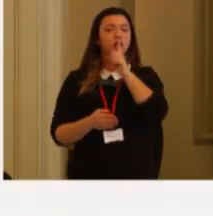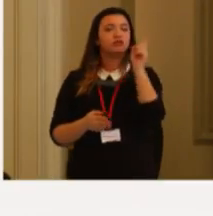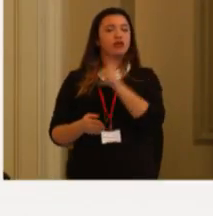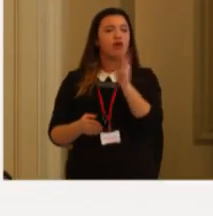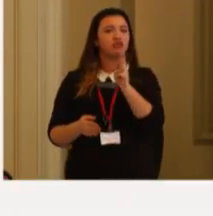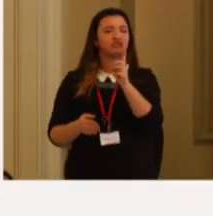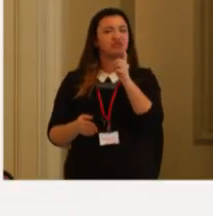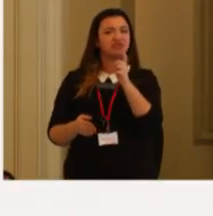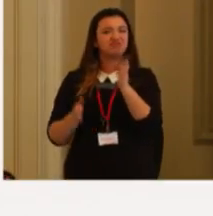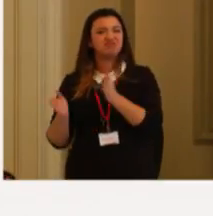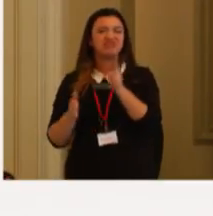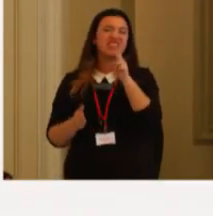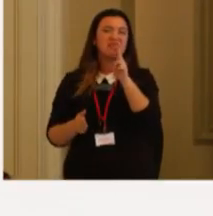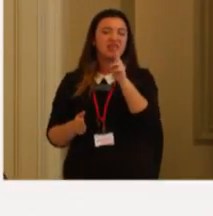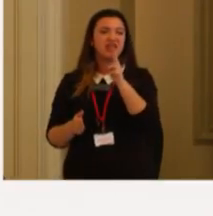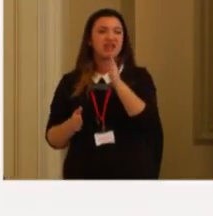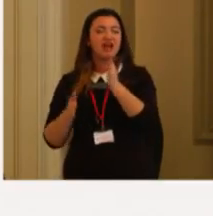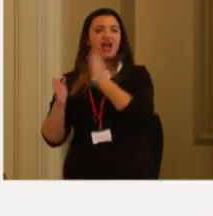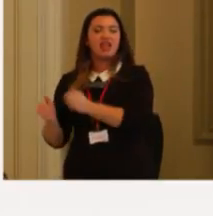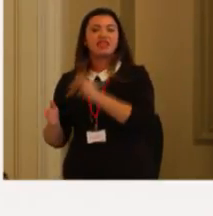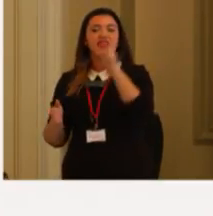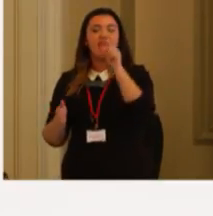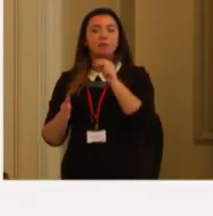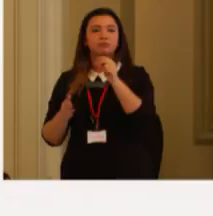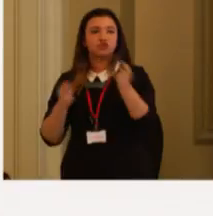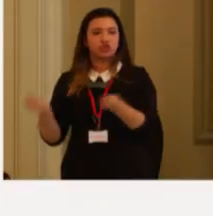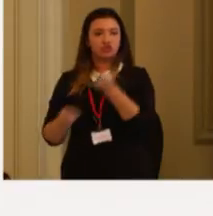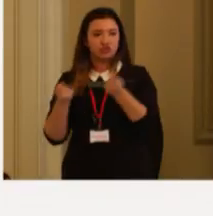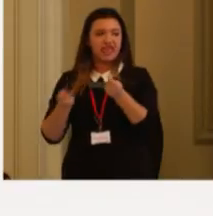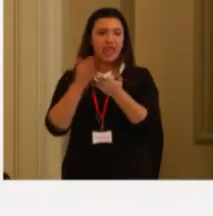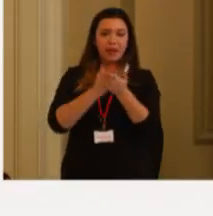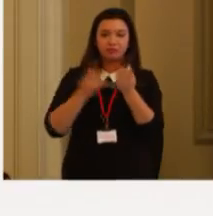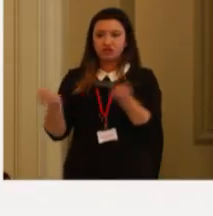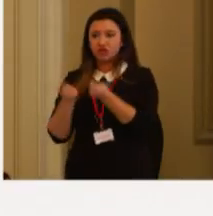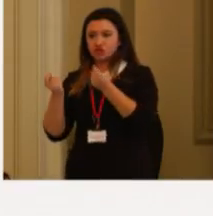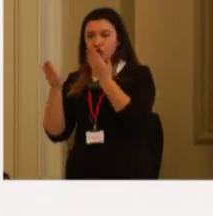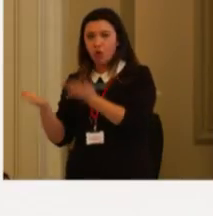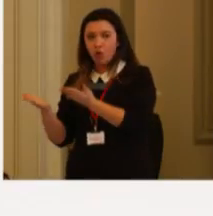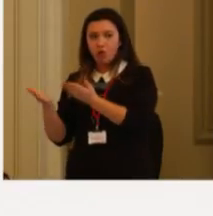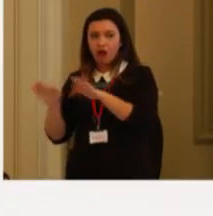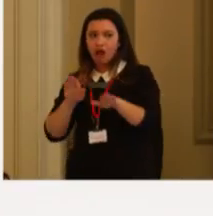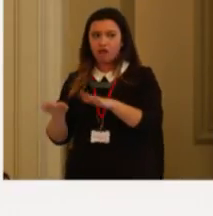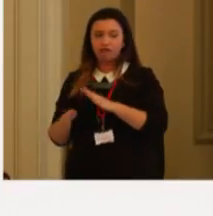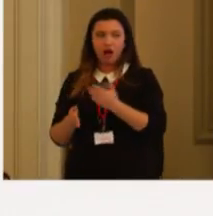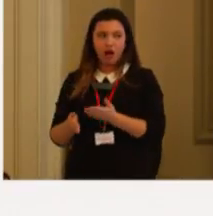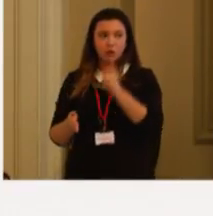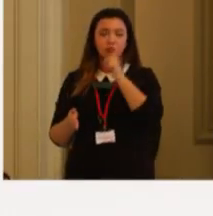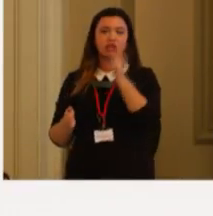students, 39% approximately are full-time, and more or less